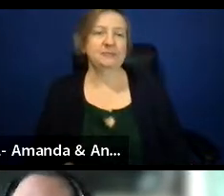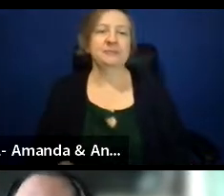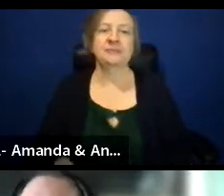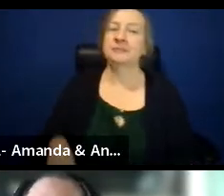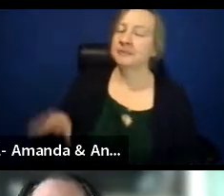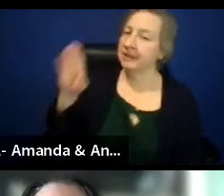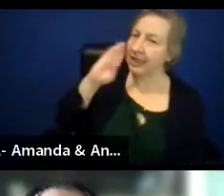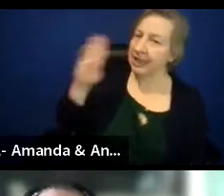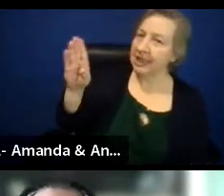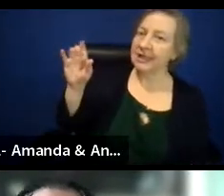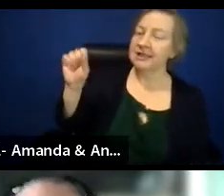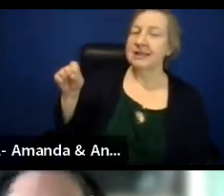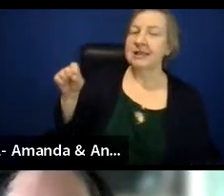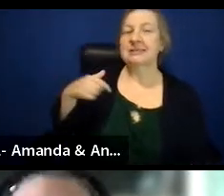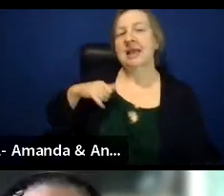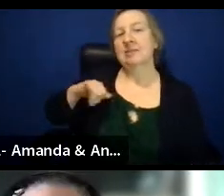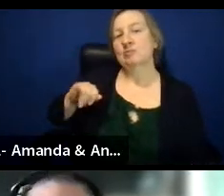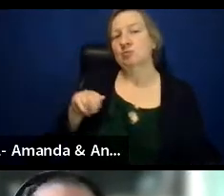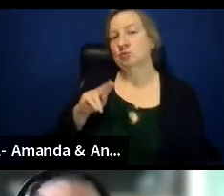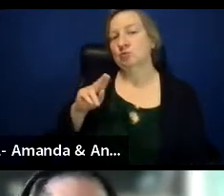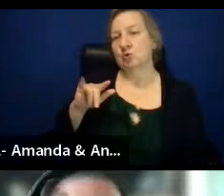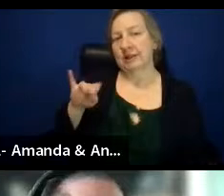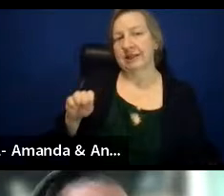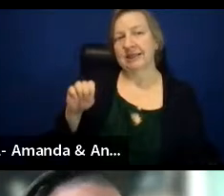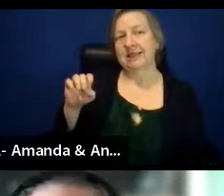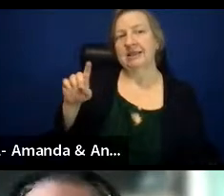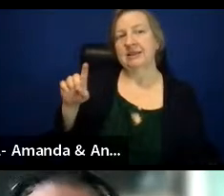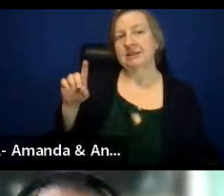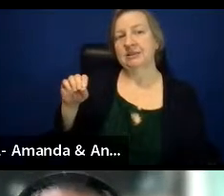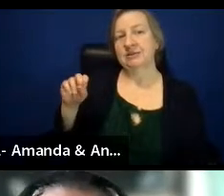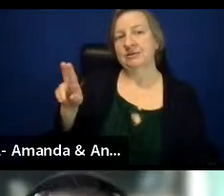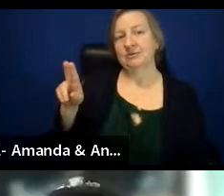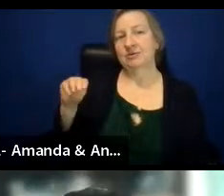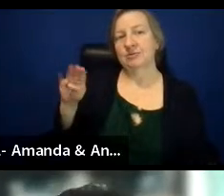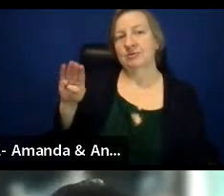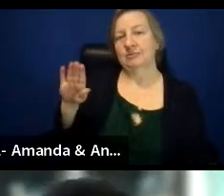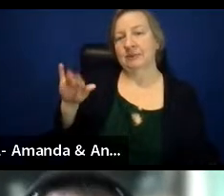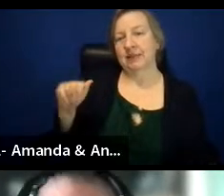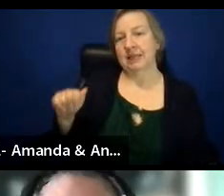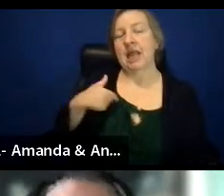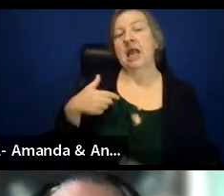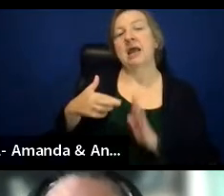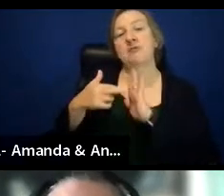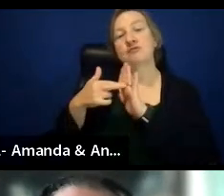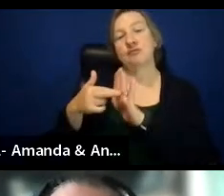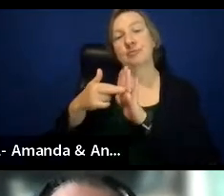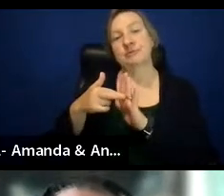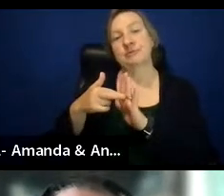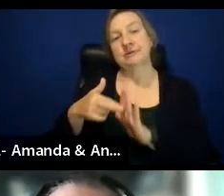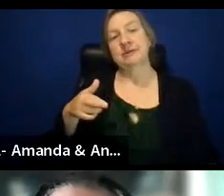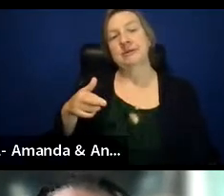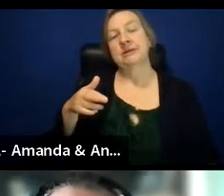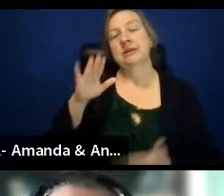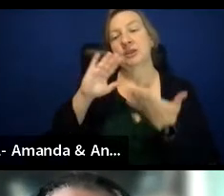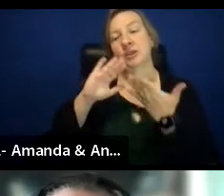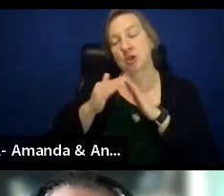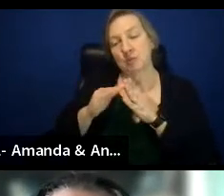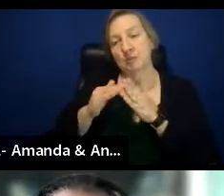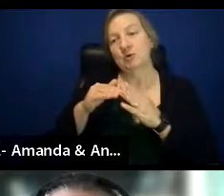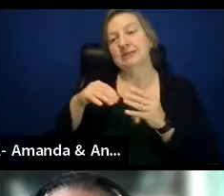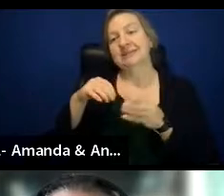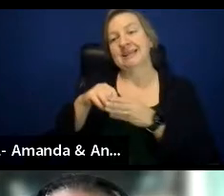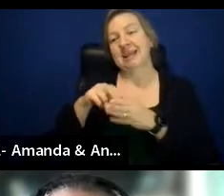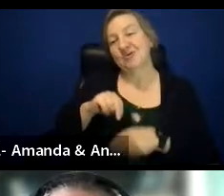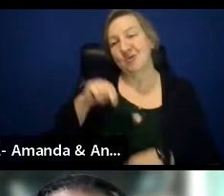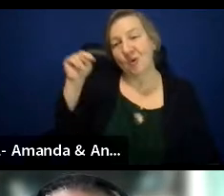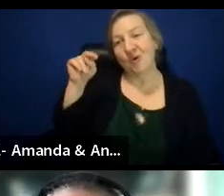Hi, yeah, I'm Julie Jumbia, and I'm representing communities in the